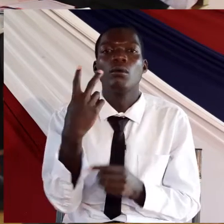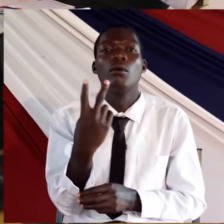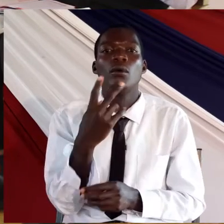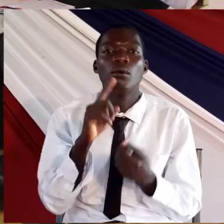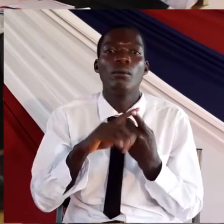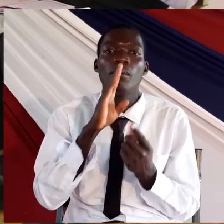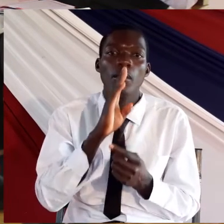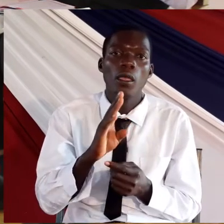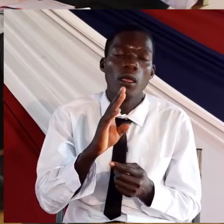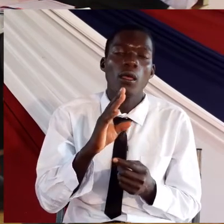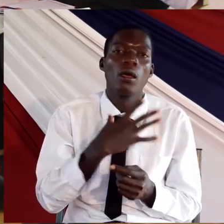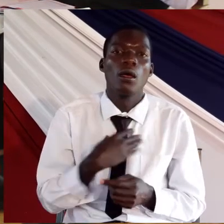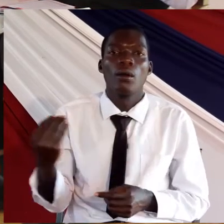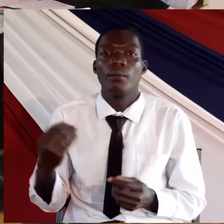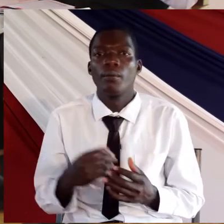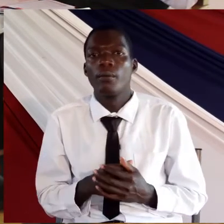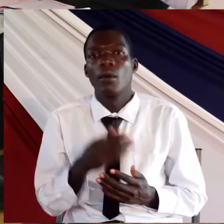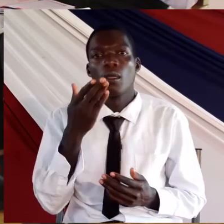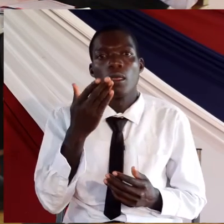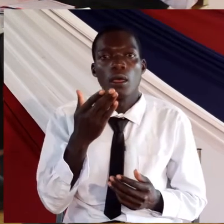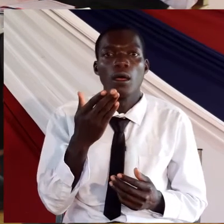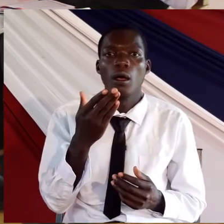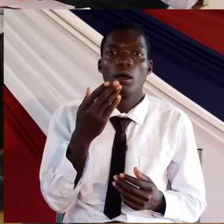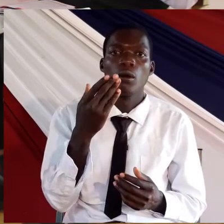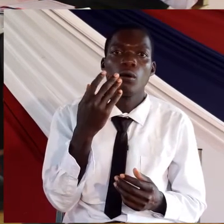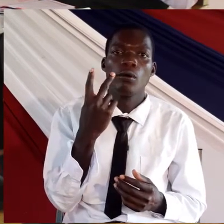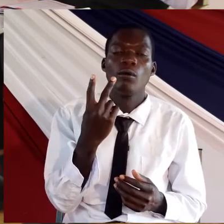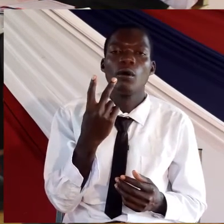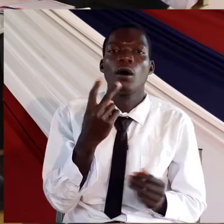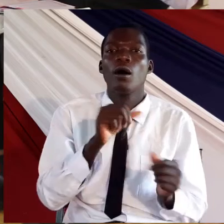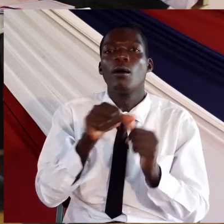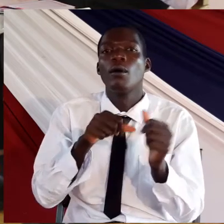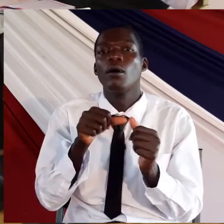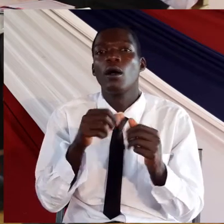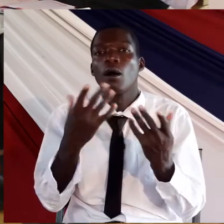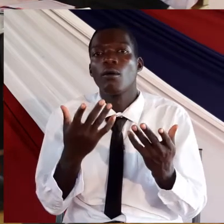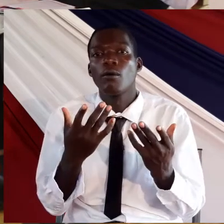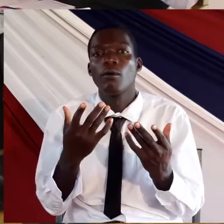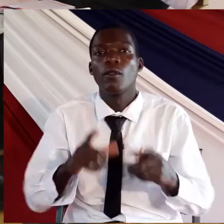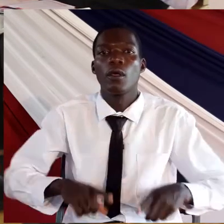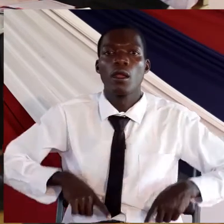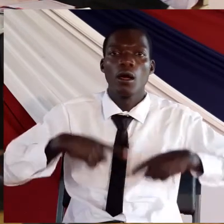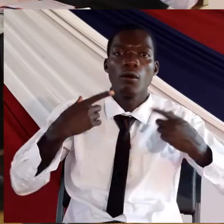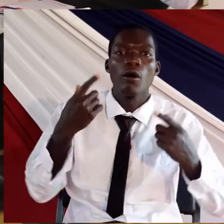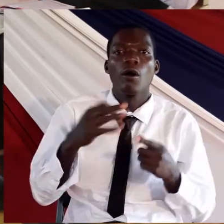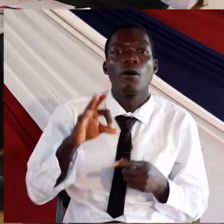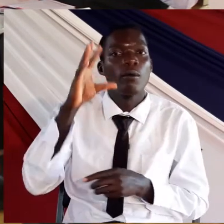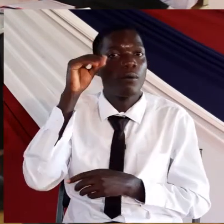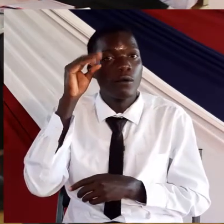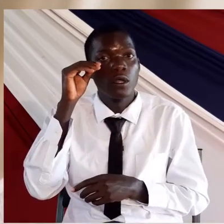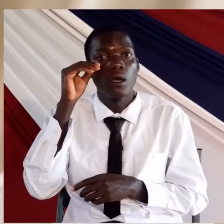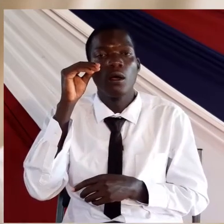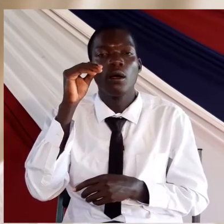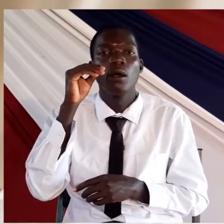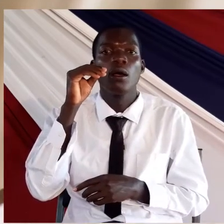be, and there were similarities that are even mentioned. Even the life of Moses, if we were by there to go to